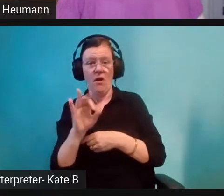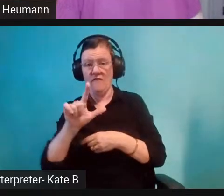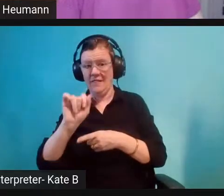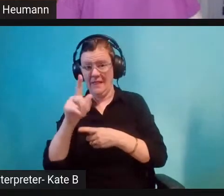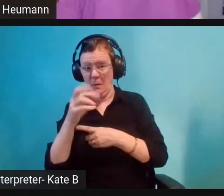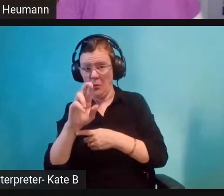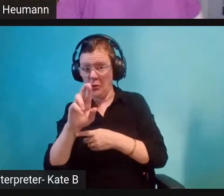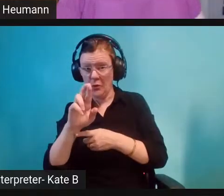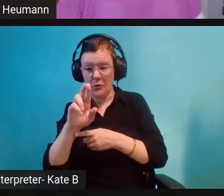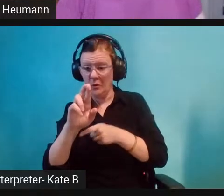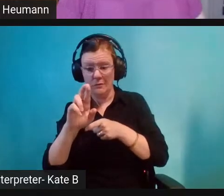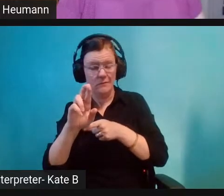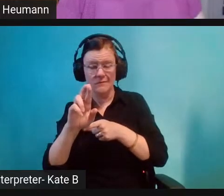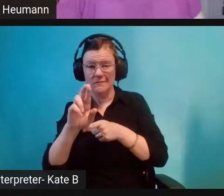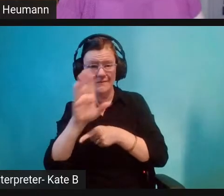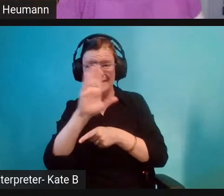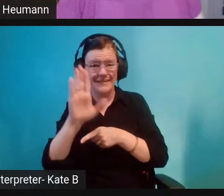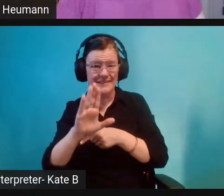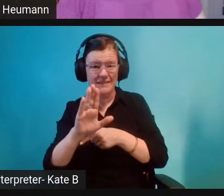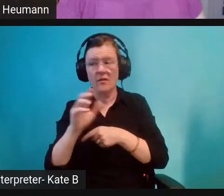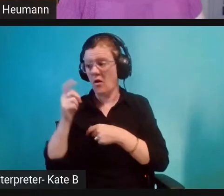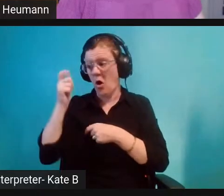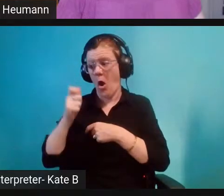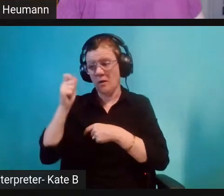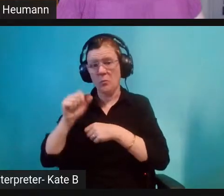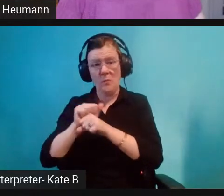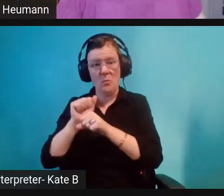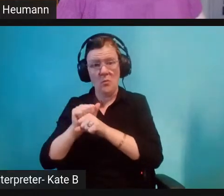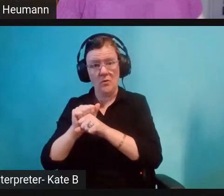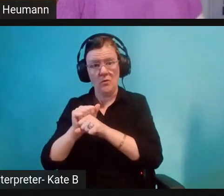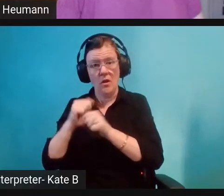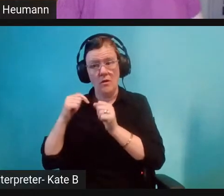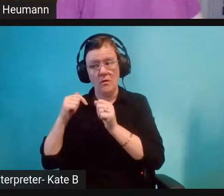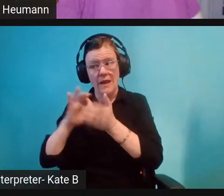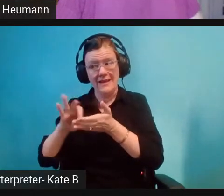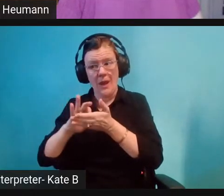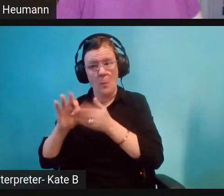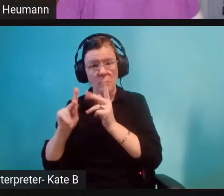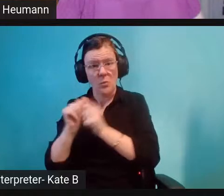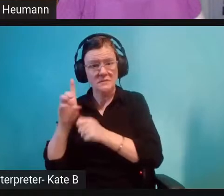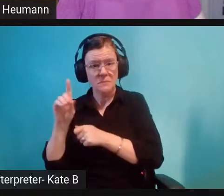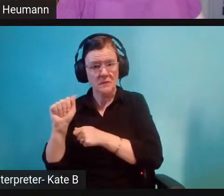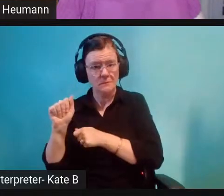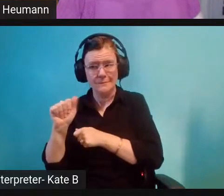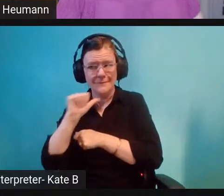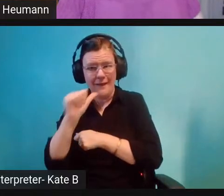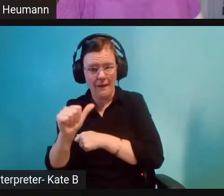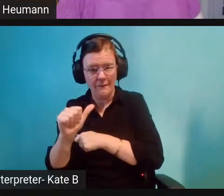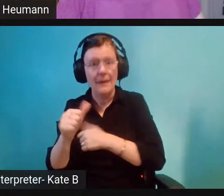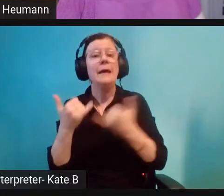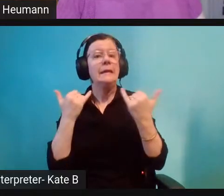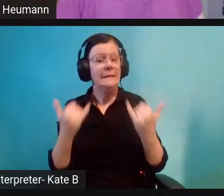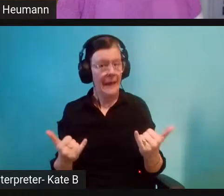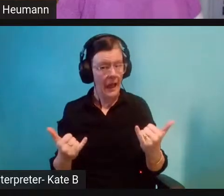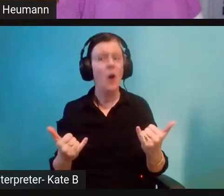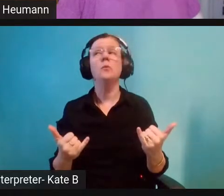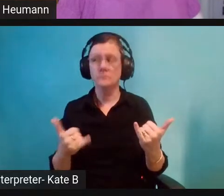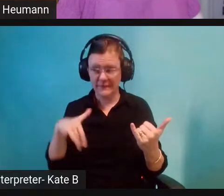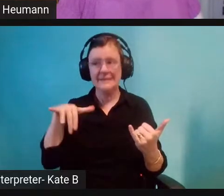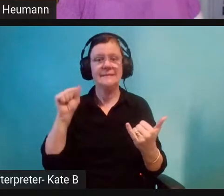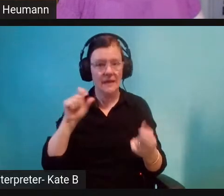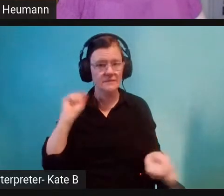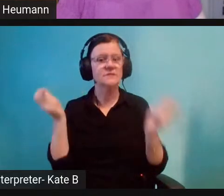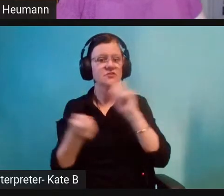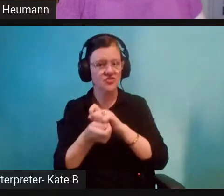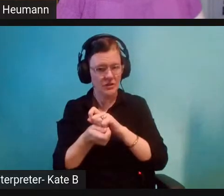2008 was not collecting unemployment data in the area of disability, but now it is collecting unemployment data for